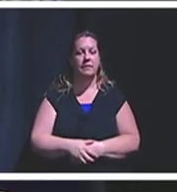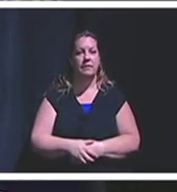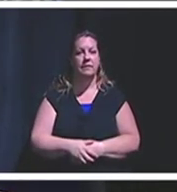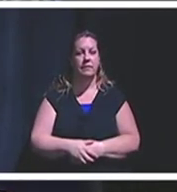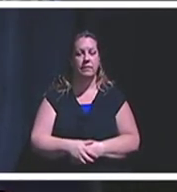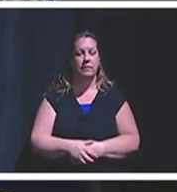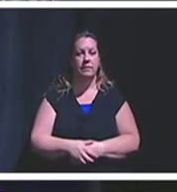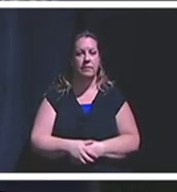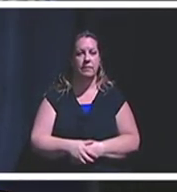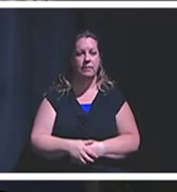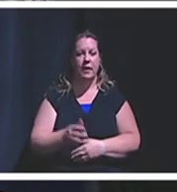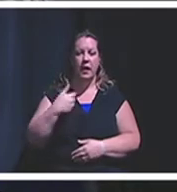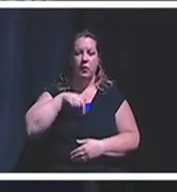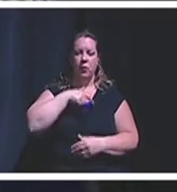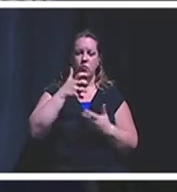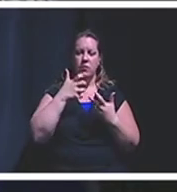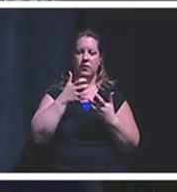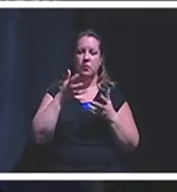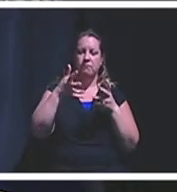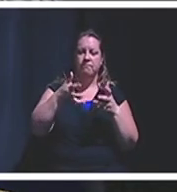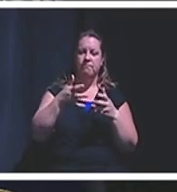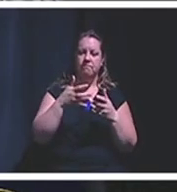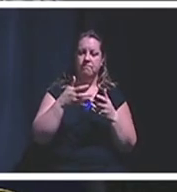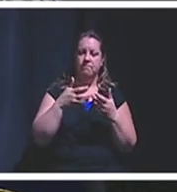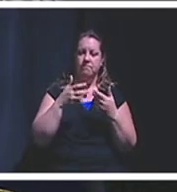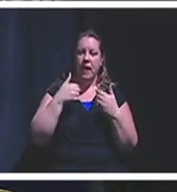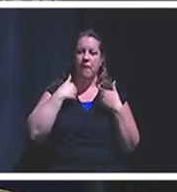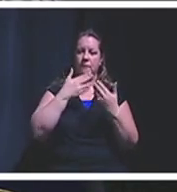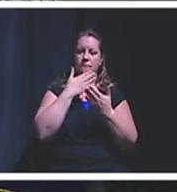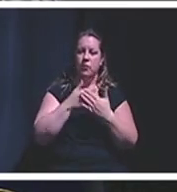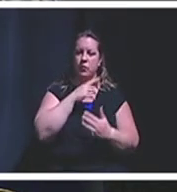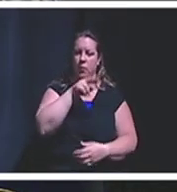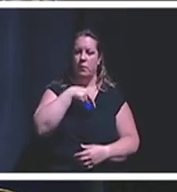impact as you go and create that wake.